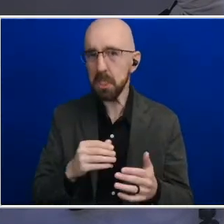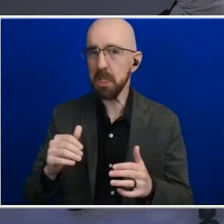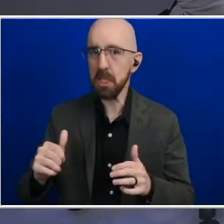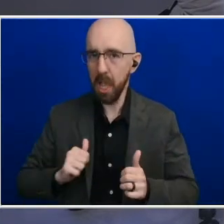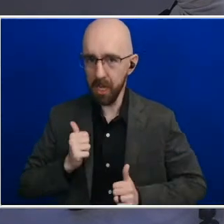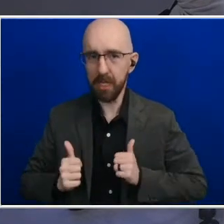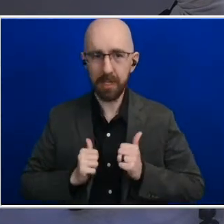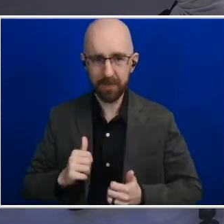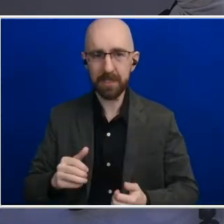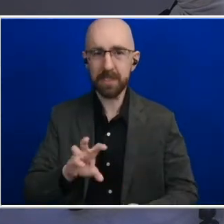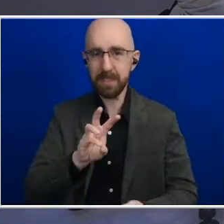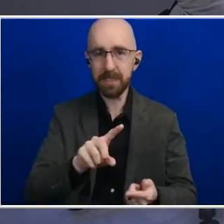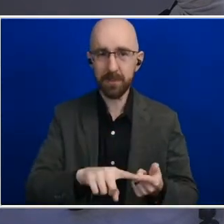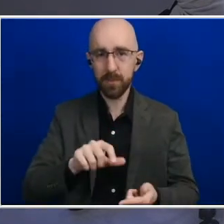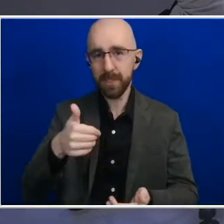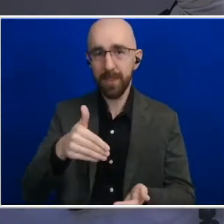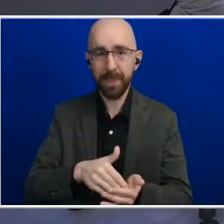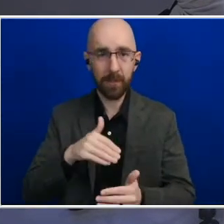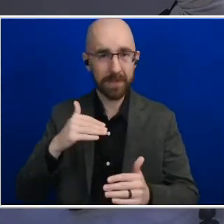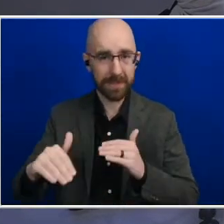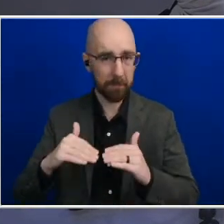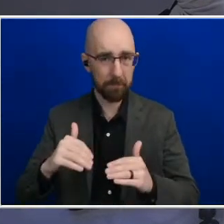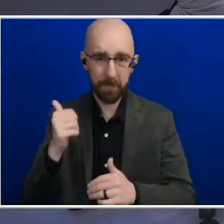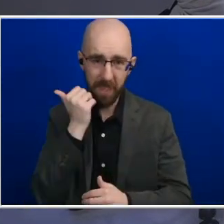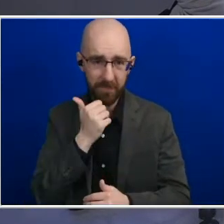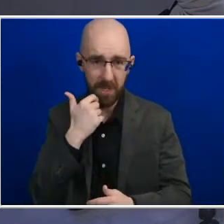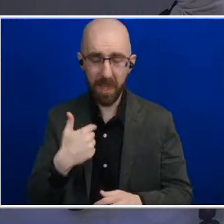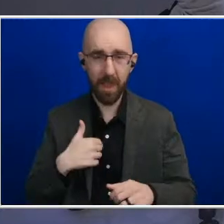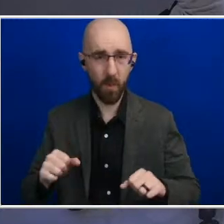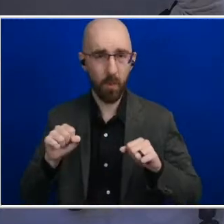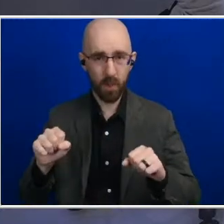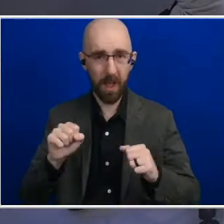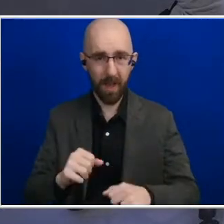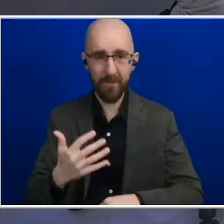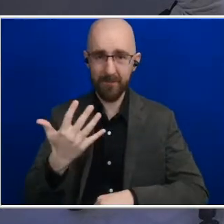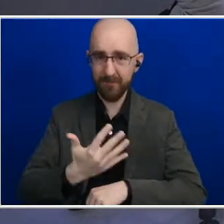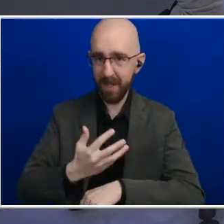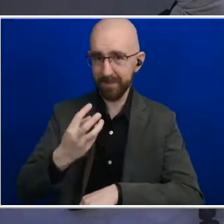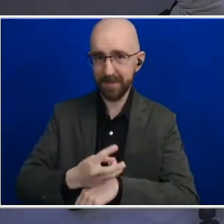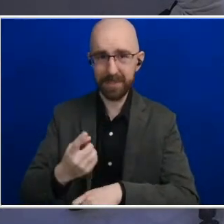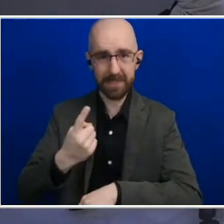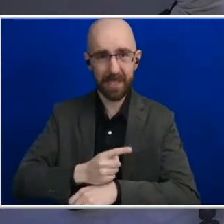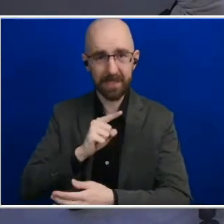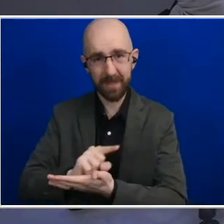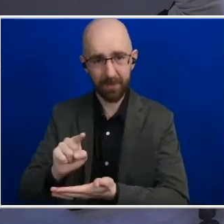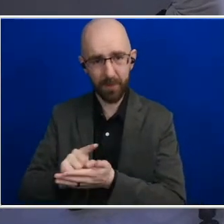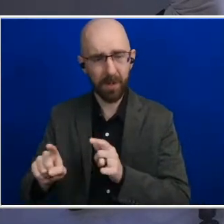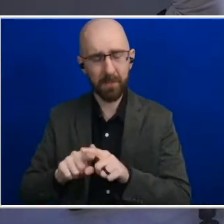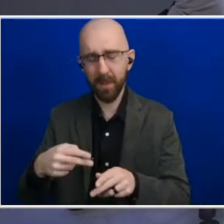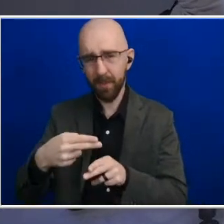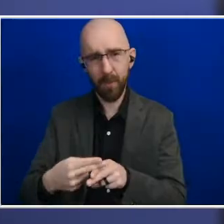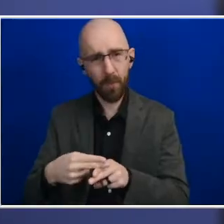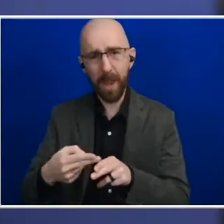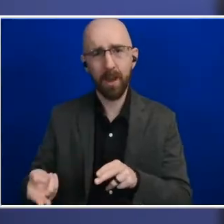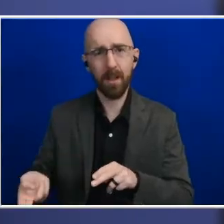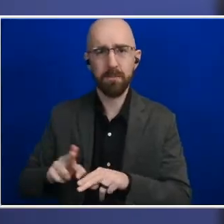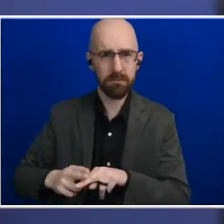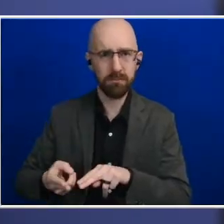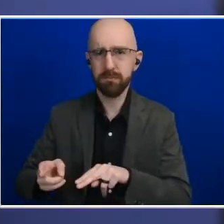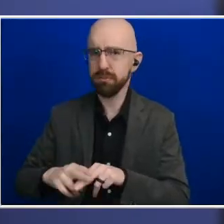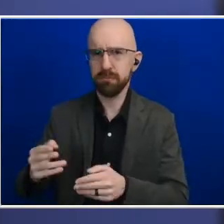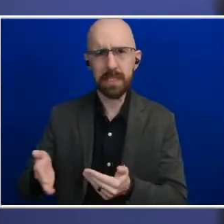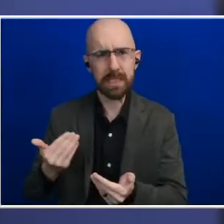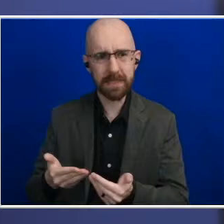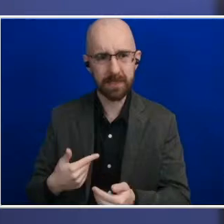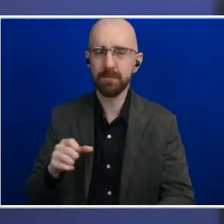10,000 steps every day, and I work out 5 or 6 days a week. But man, the weight just comes easier. Yeah, I have the same thing